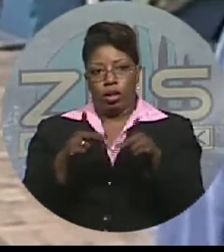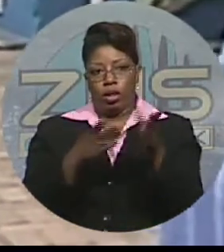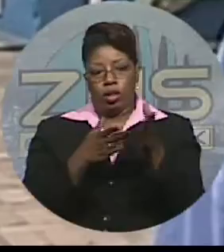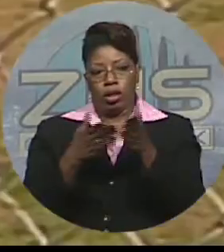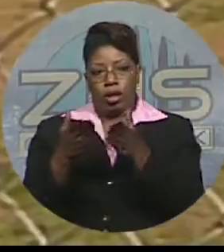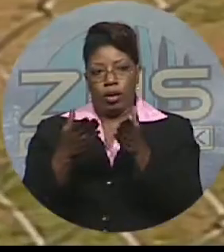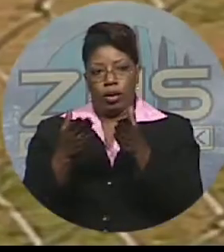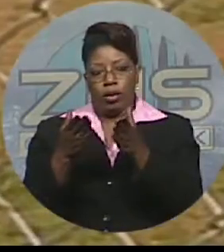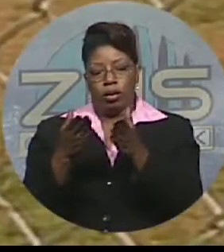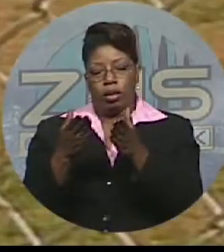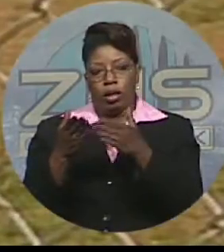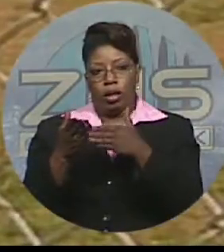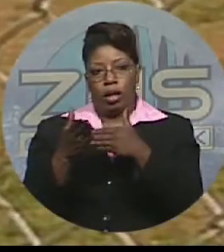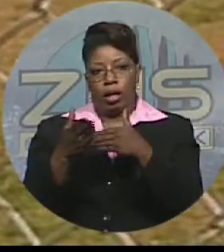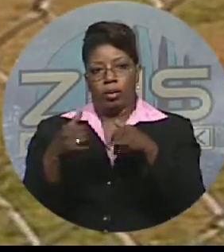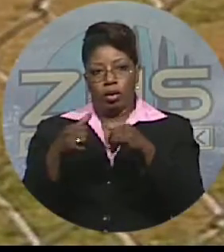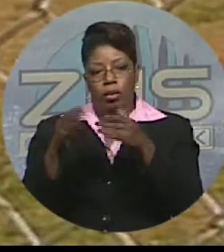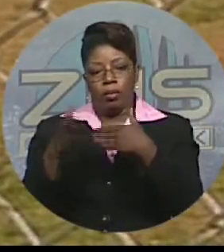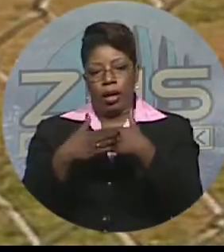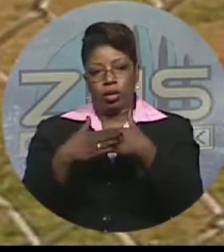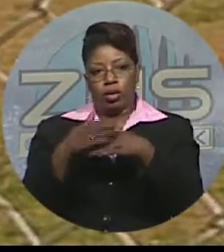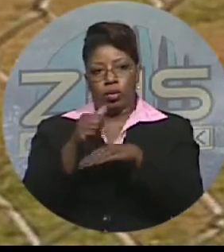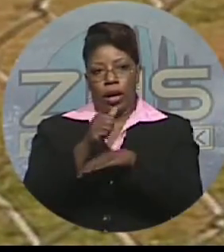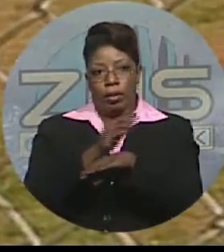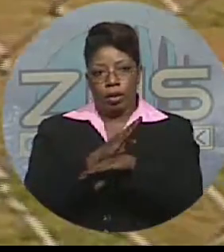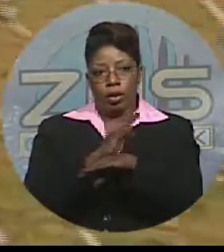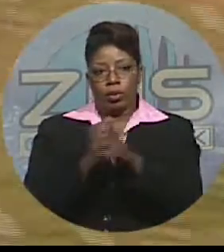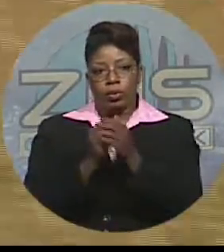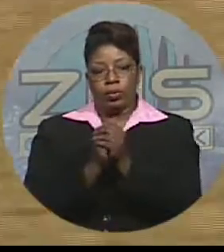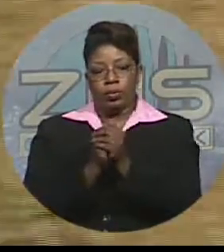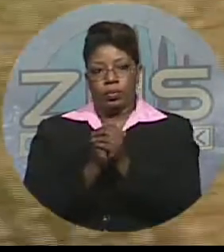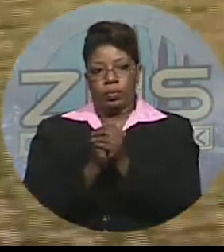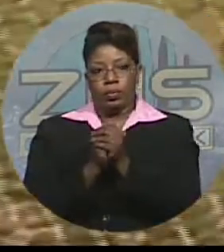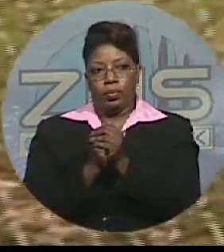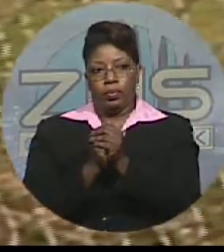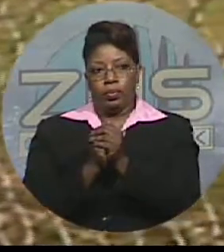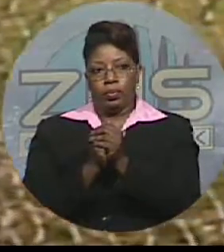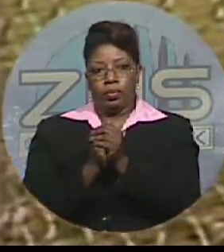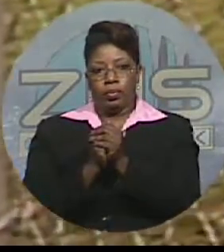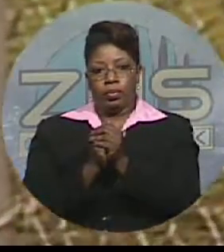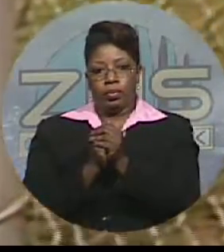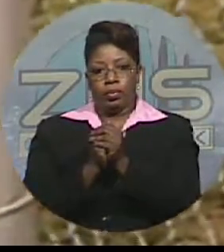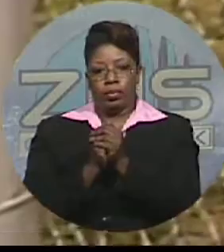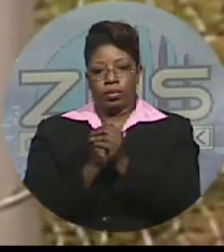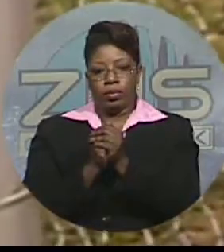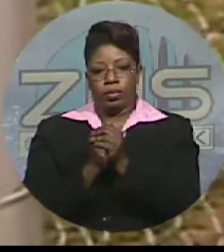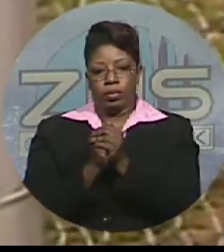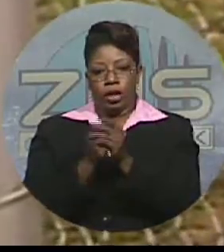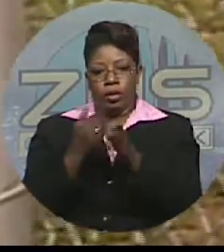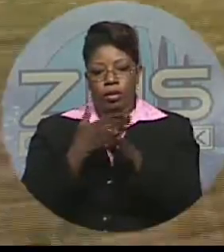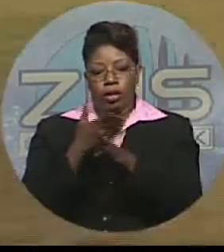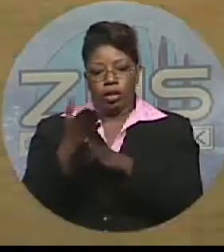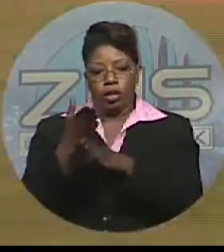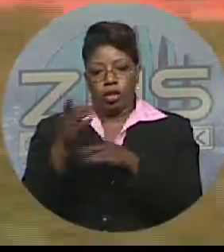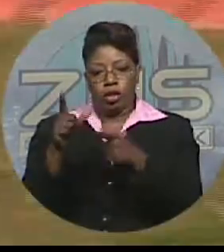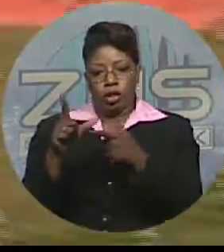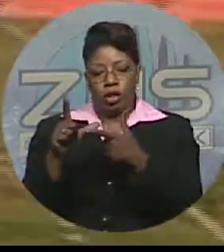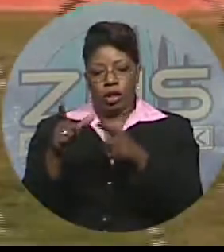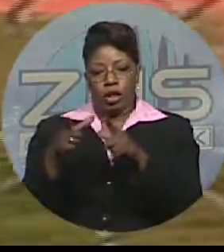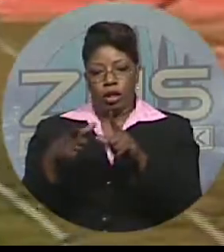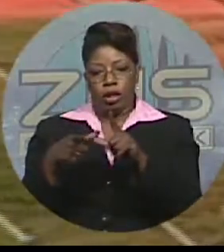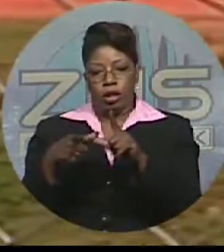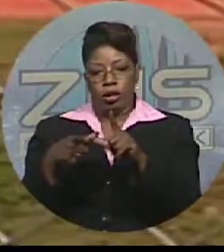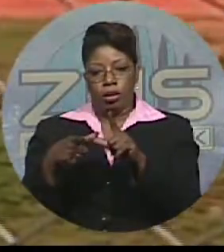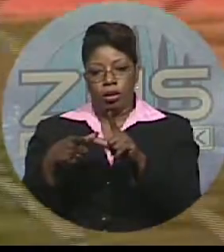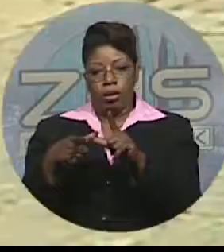bronze medal back to Abaco. A lot of important people also graced the shores of the Bahamas during the four-day event. Major League Baseball Rebecca Cecil was here